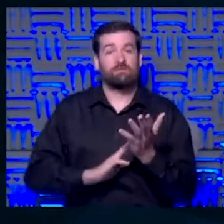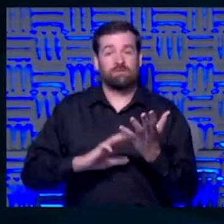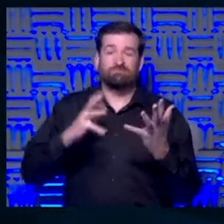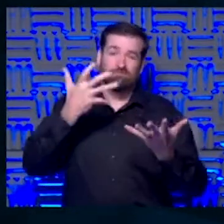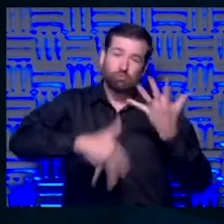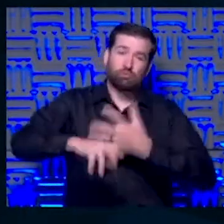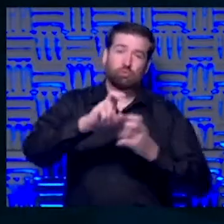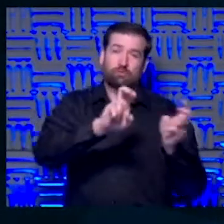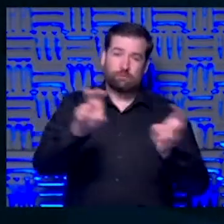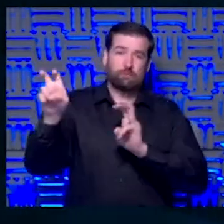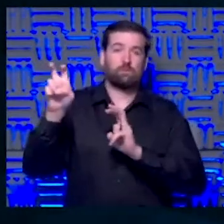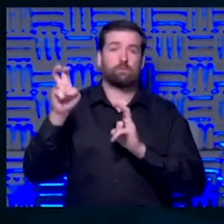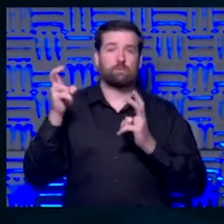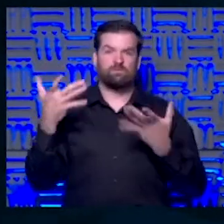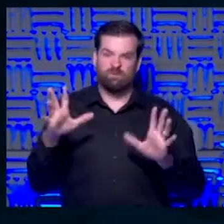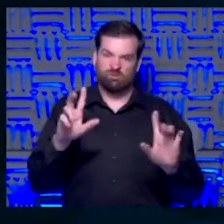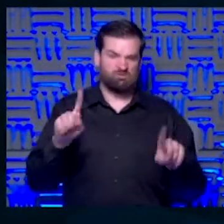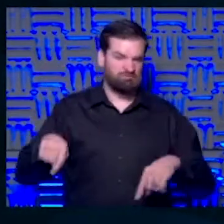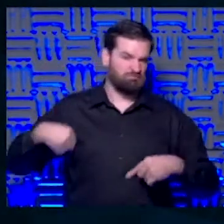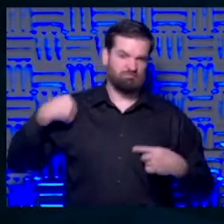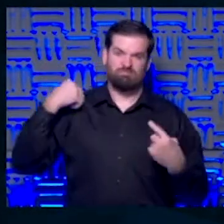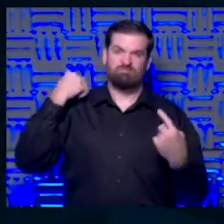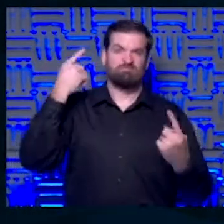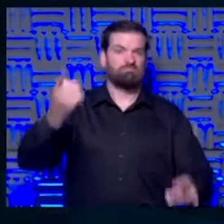have existed for quite some time.